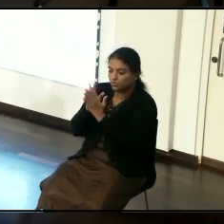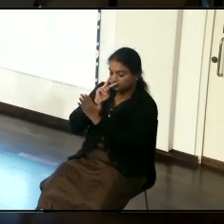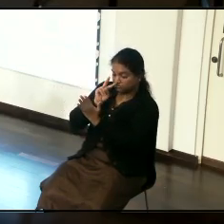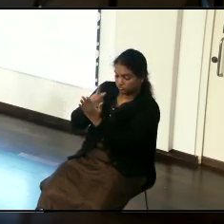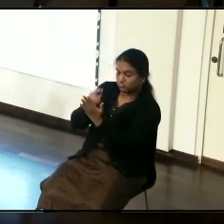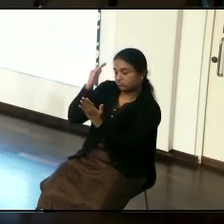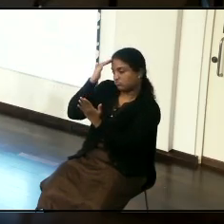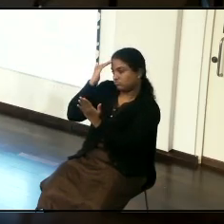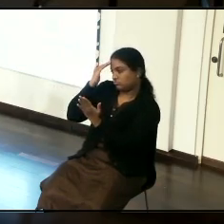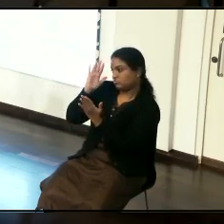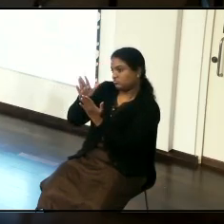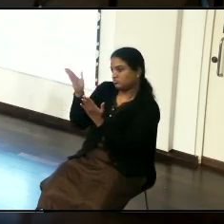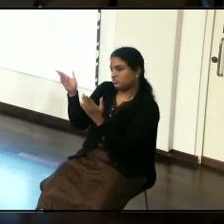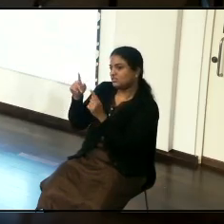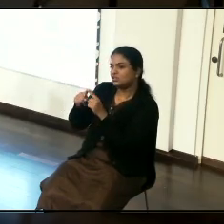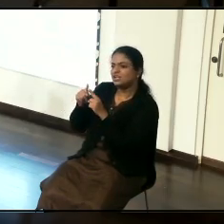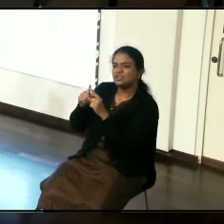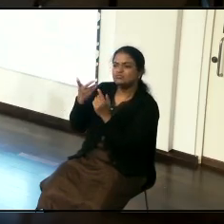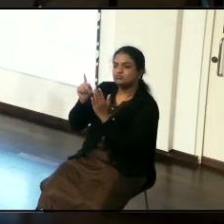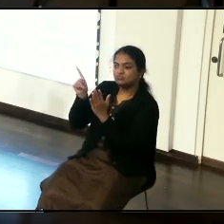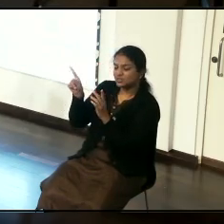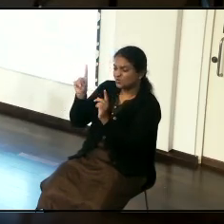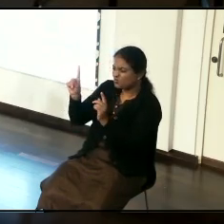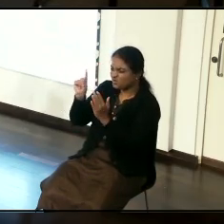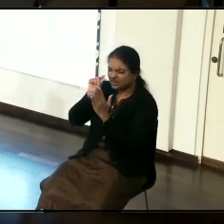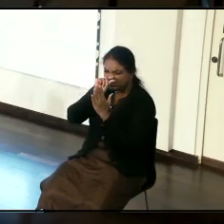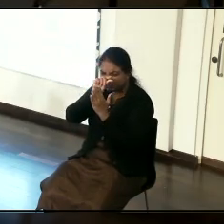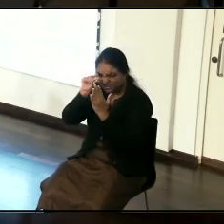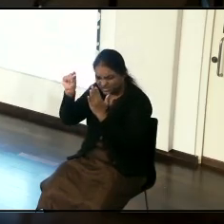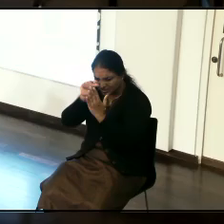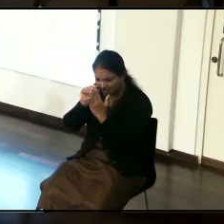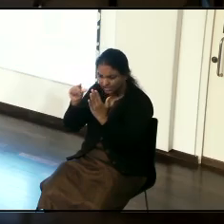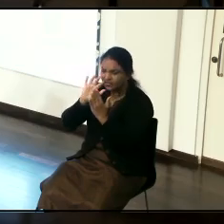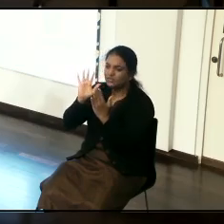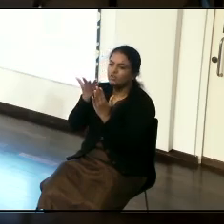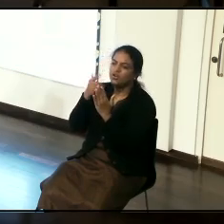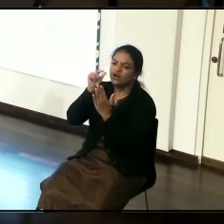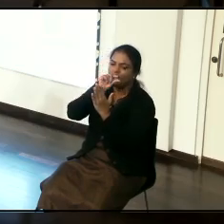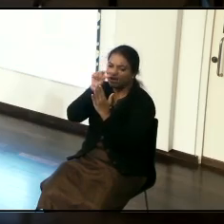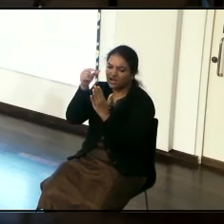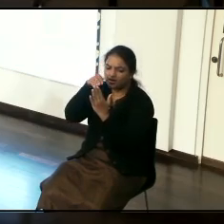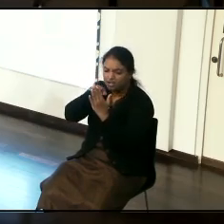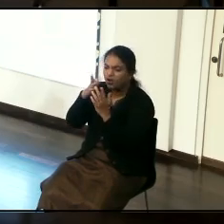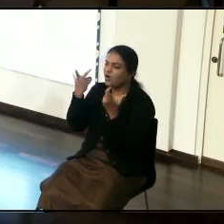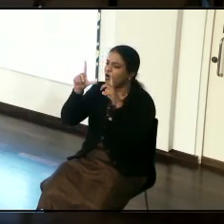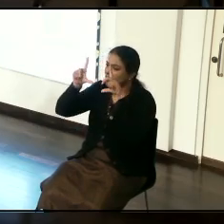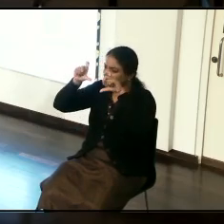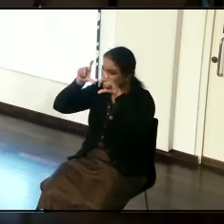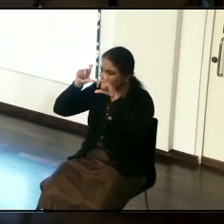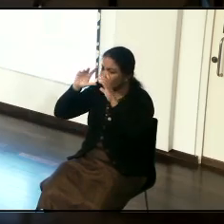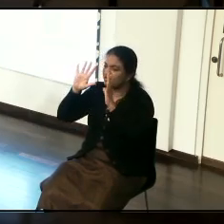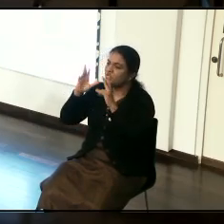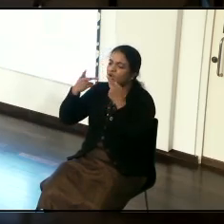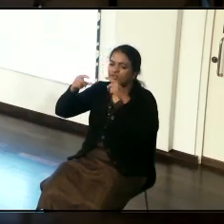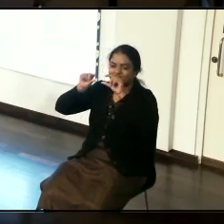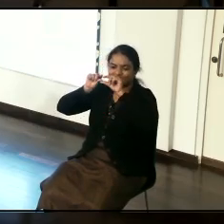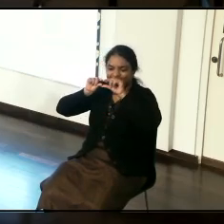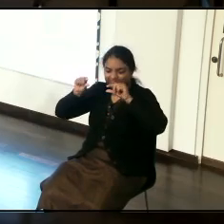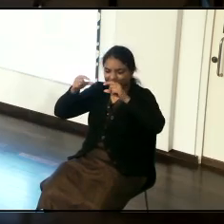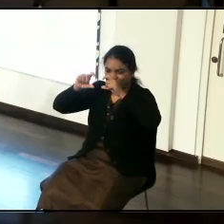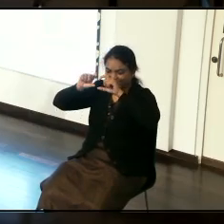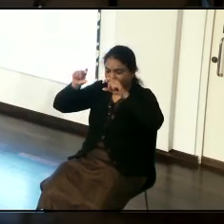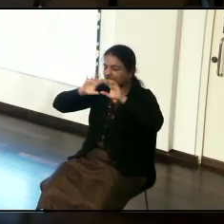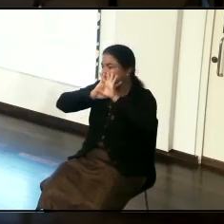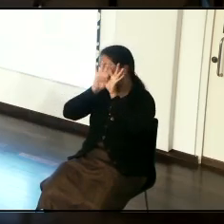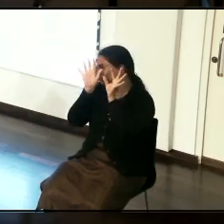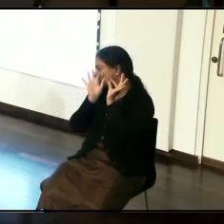book. Every line, whether it's a line, an alignment of an image, a text block, everything is specific.